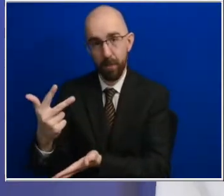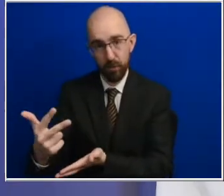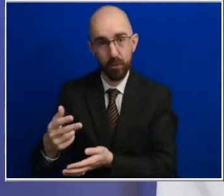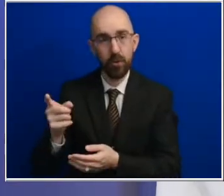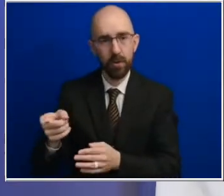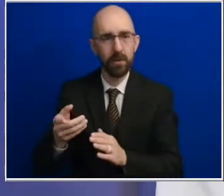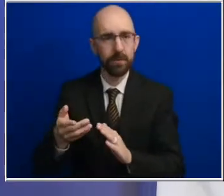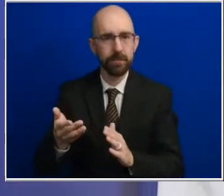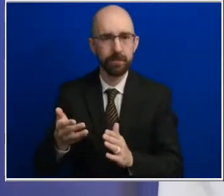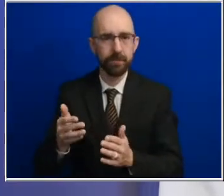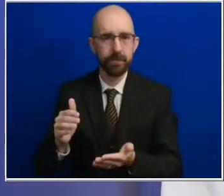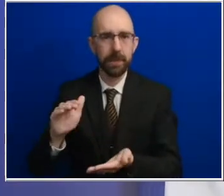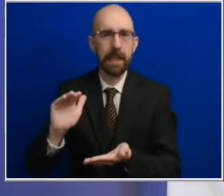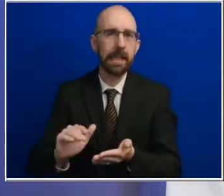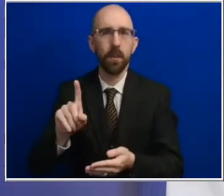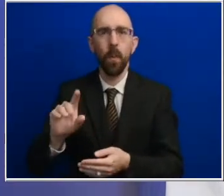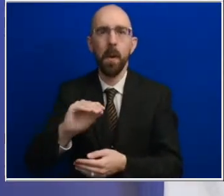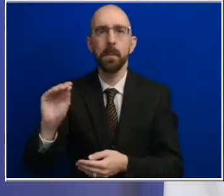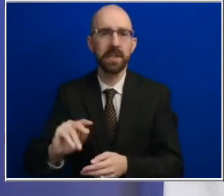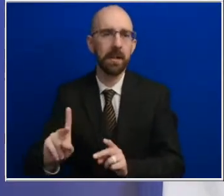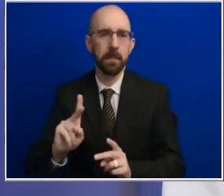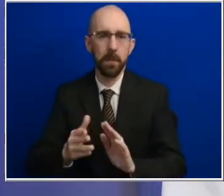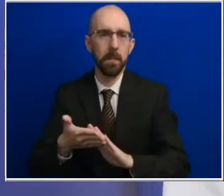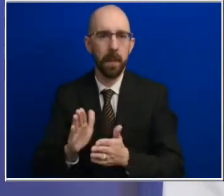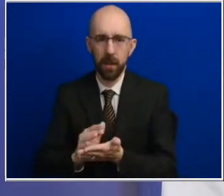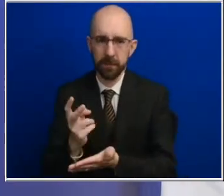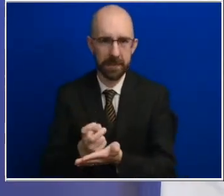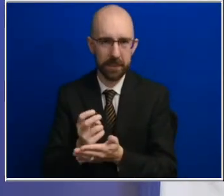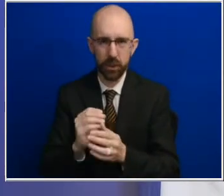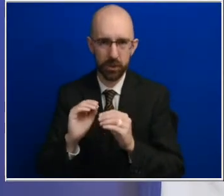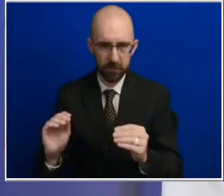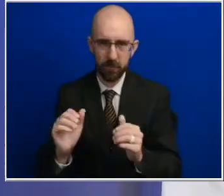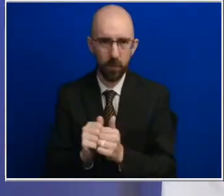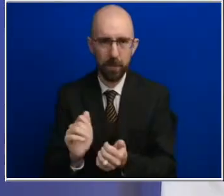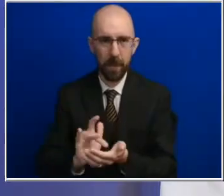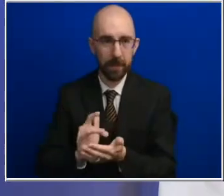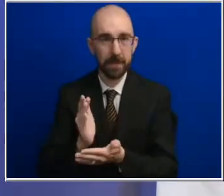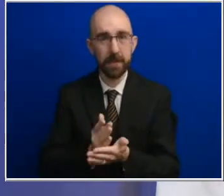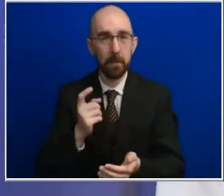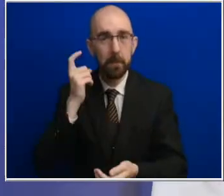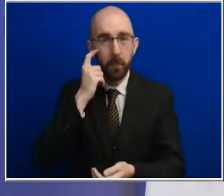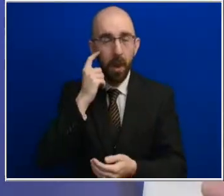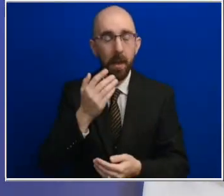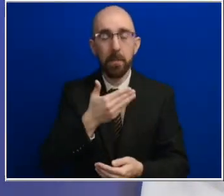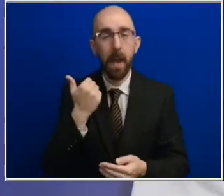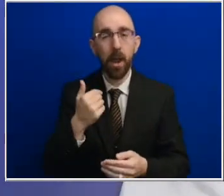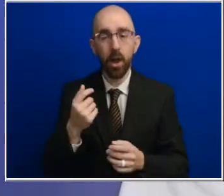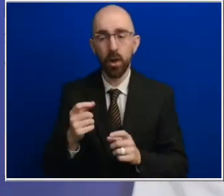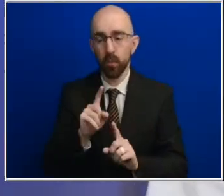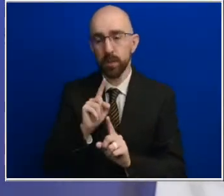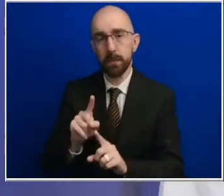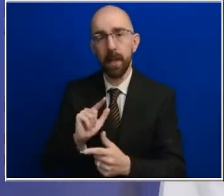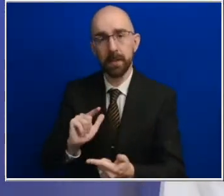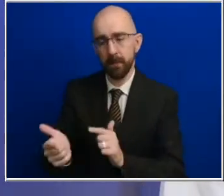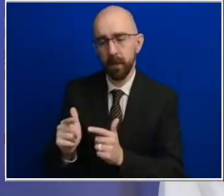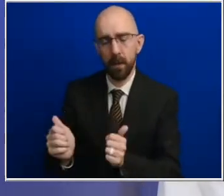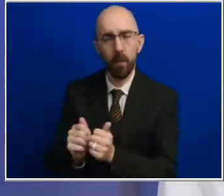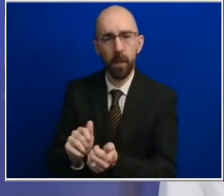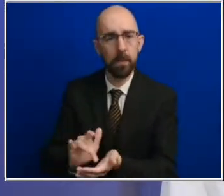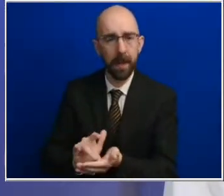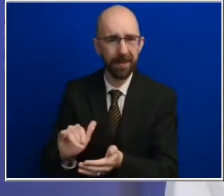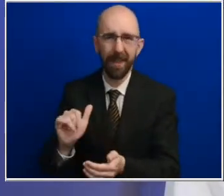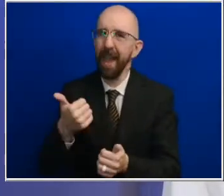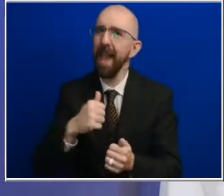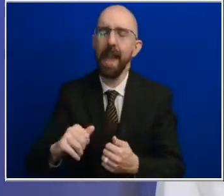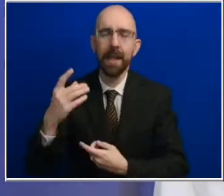after that. So it just seems that some people's brains are just better responders to the medicine, just like any disease. I mean, some people respond to